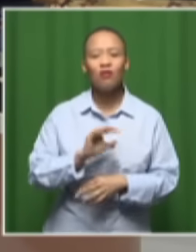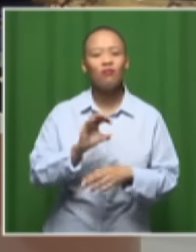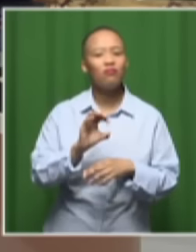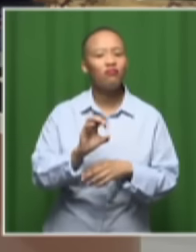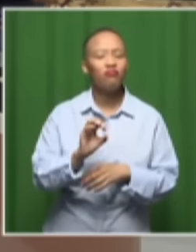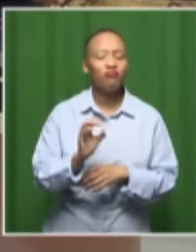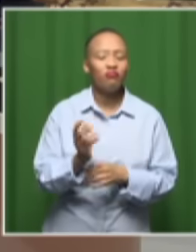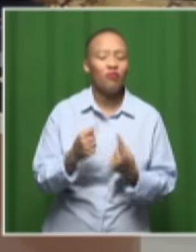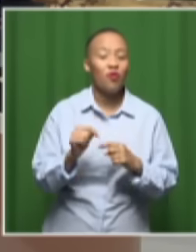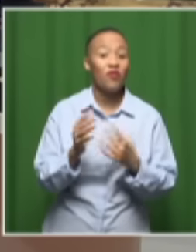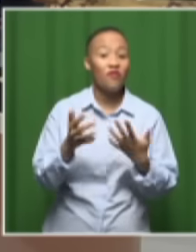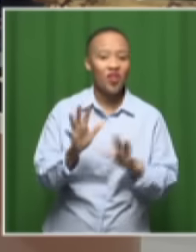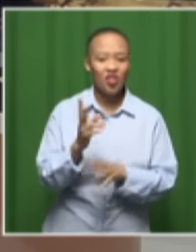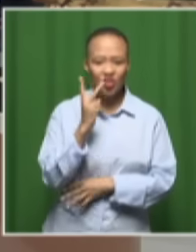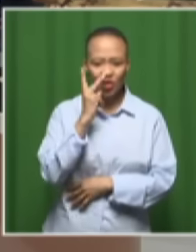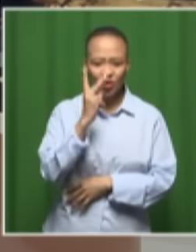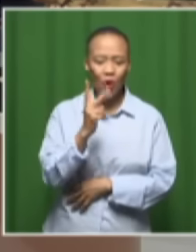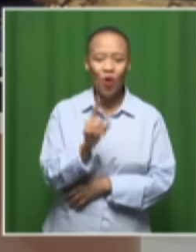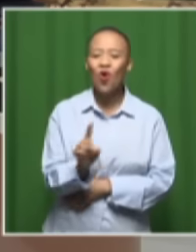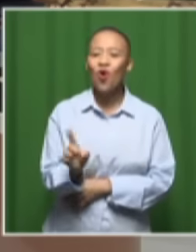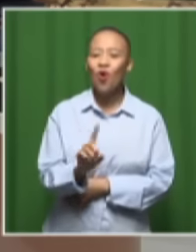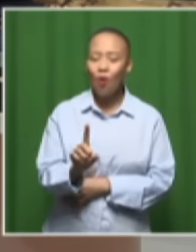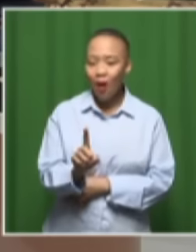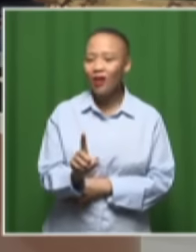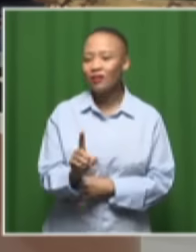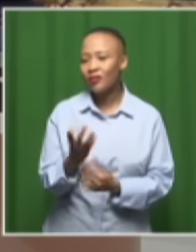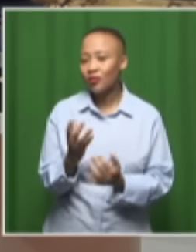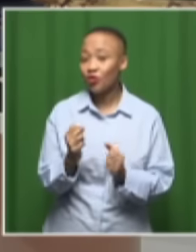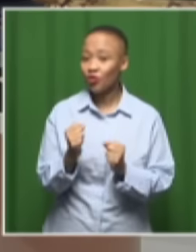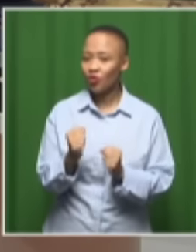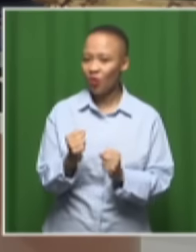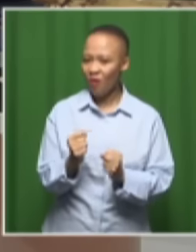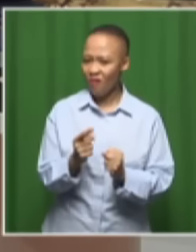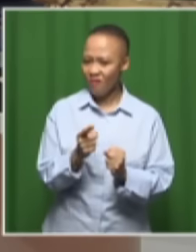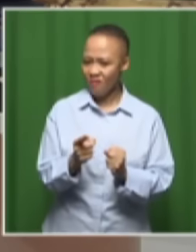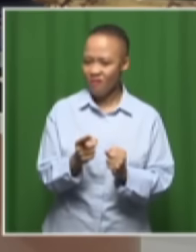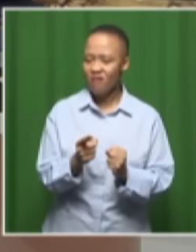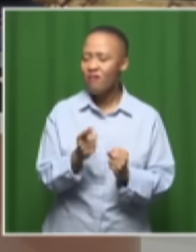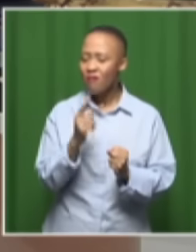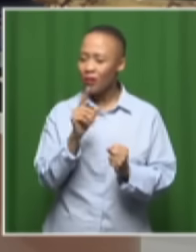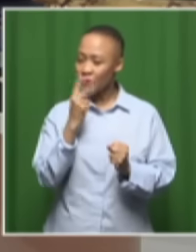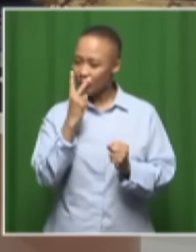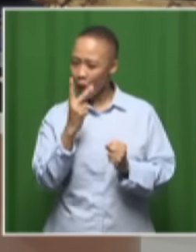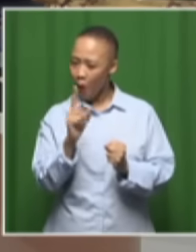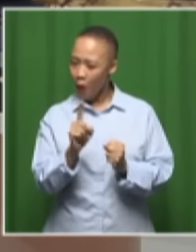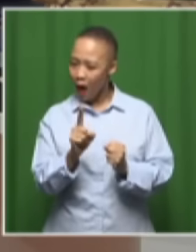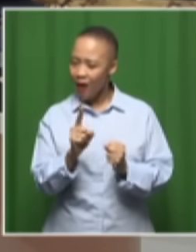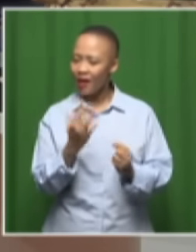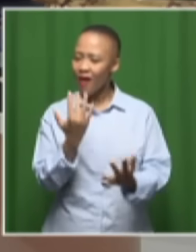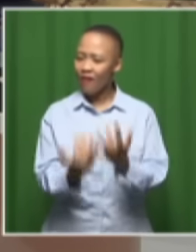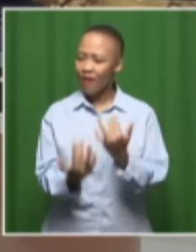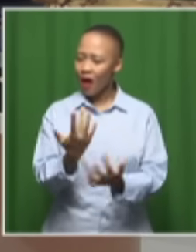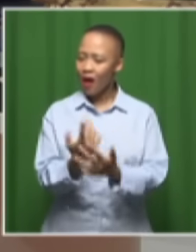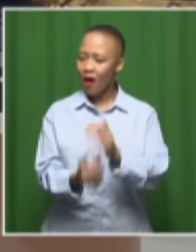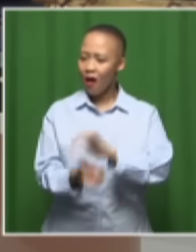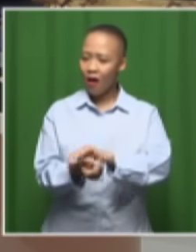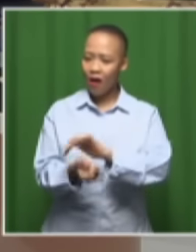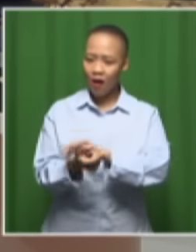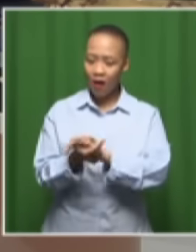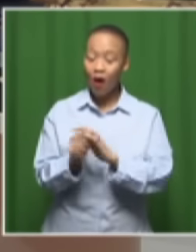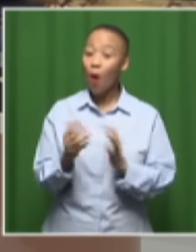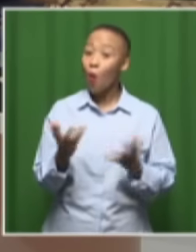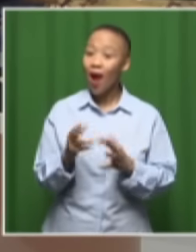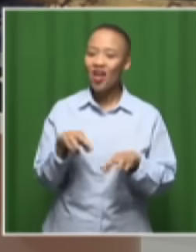know, obviously we saw all the revelers at Summit Restaurant in Menlyn, and this is where the fire is. And I'm looking at some of the visuals of this restaurant,